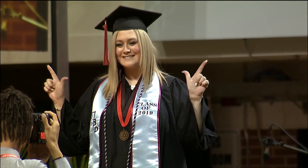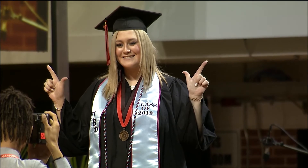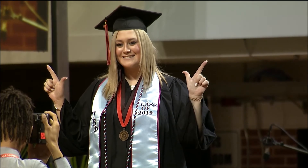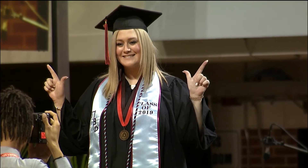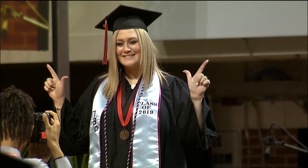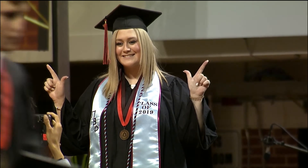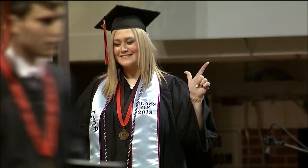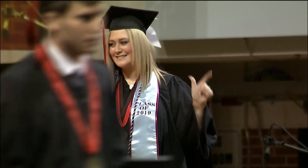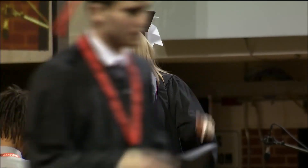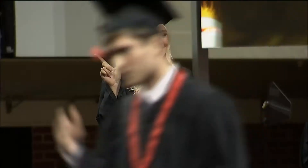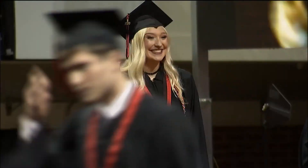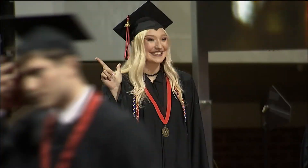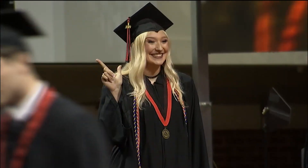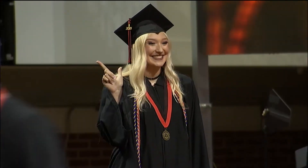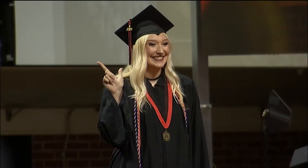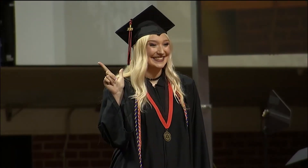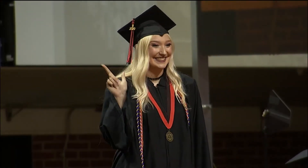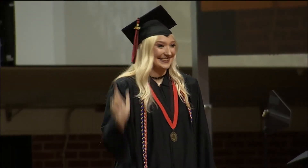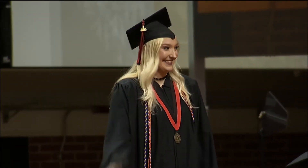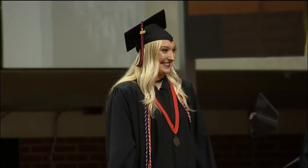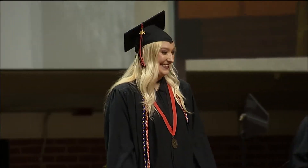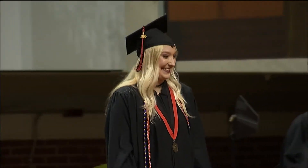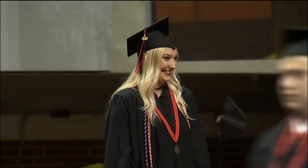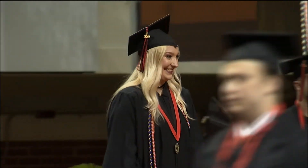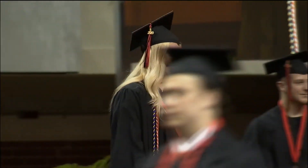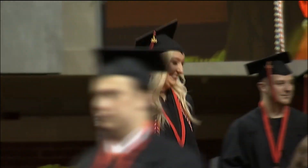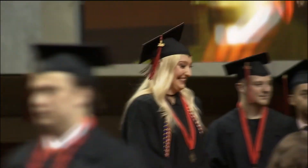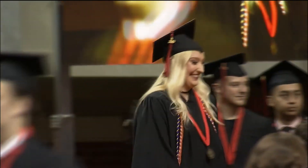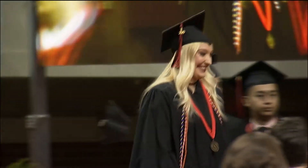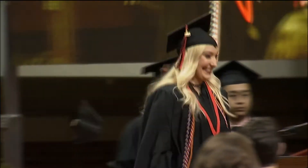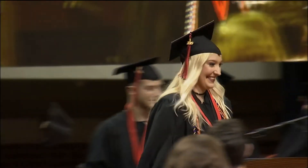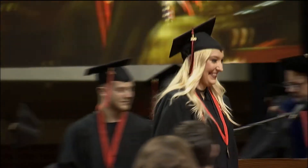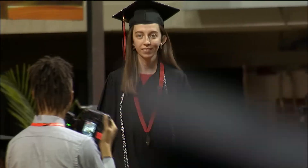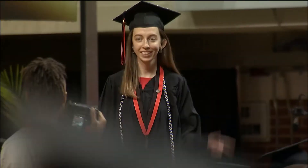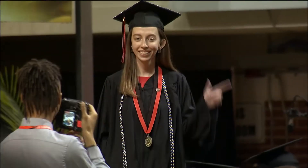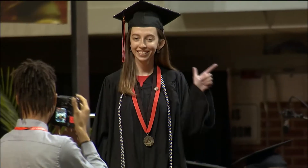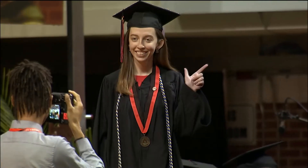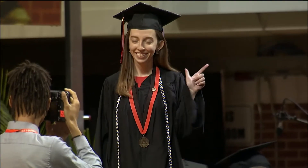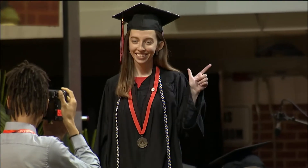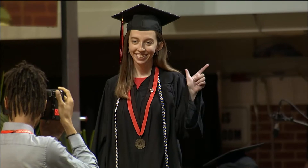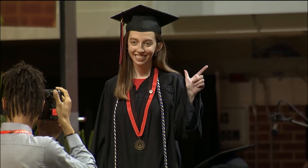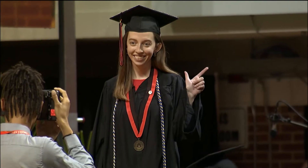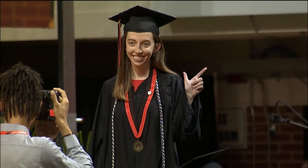Adriana Wilhite. Amber Marsh.